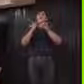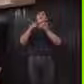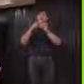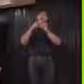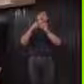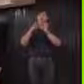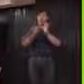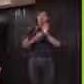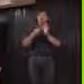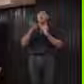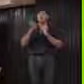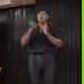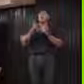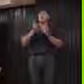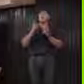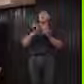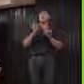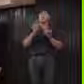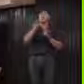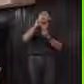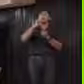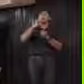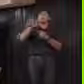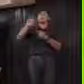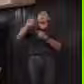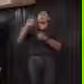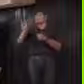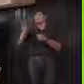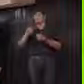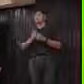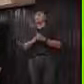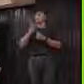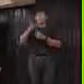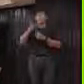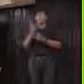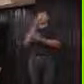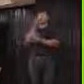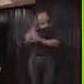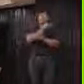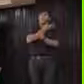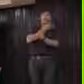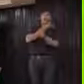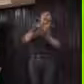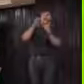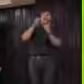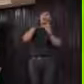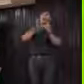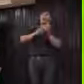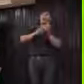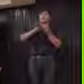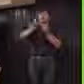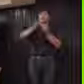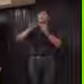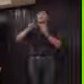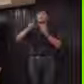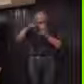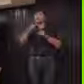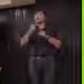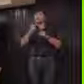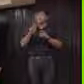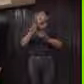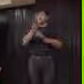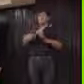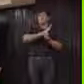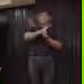in 1962. He was in 1962 batch. Before that, all the IAS officers, the IAS had been extended there